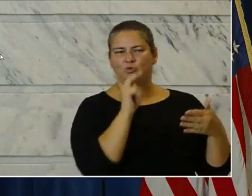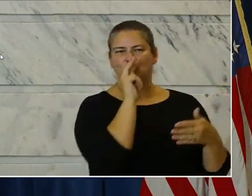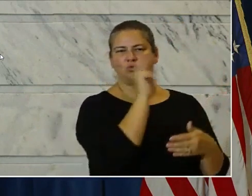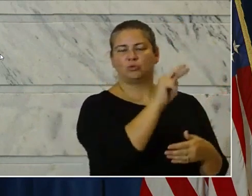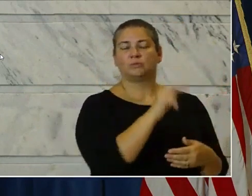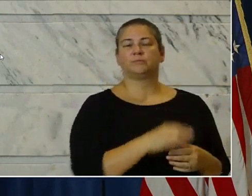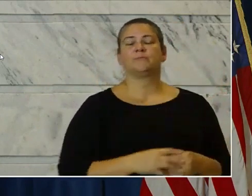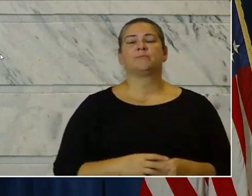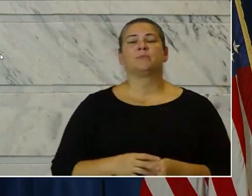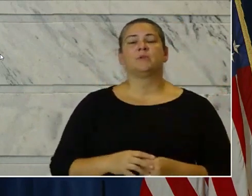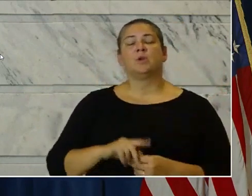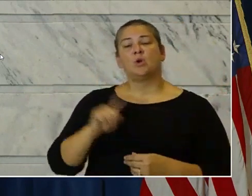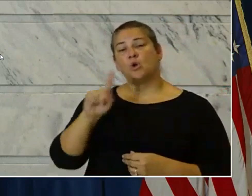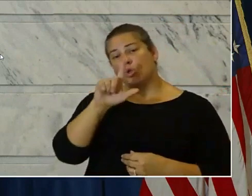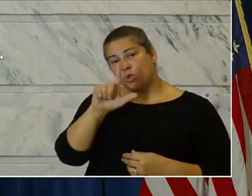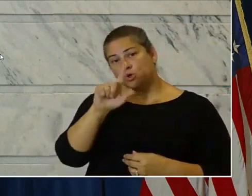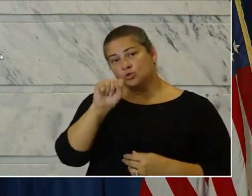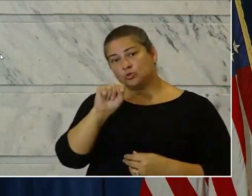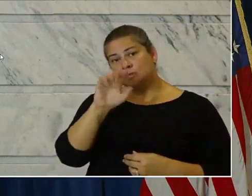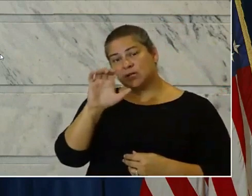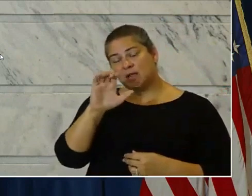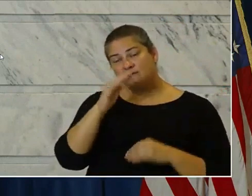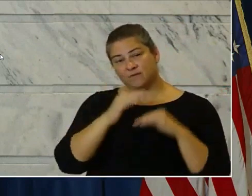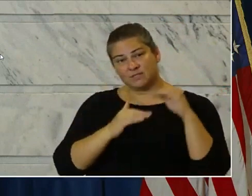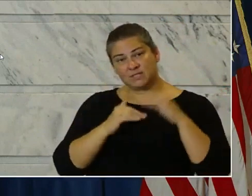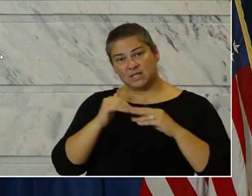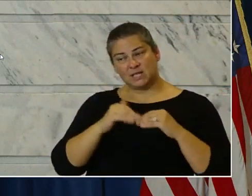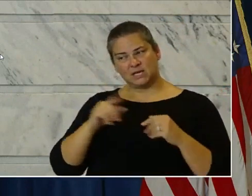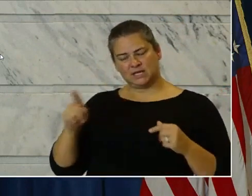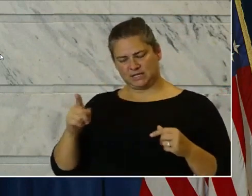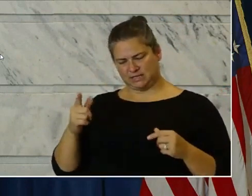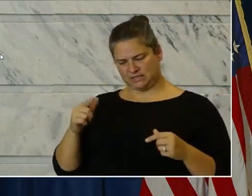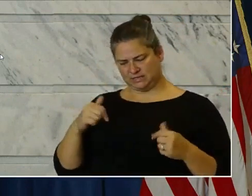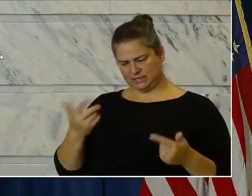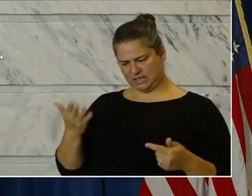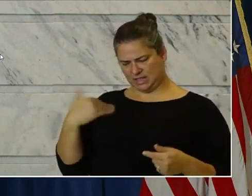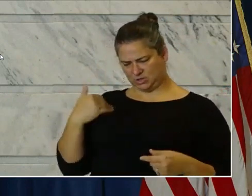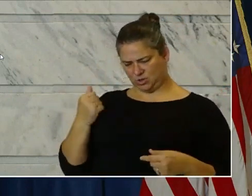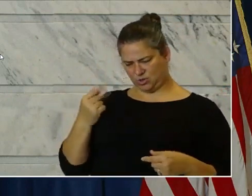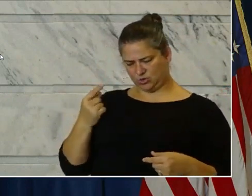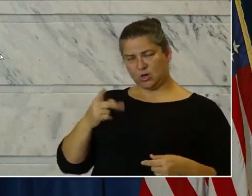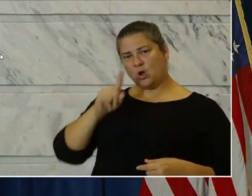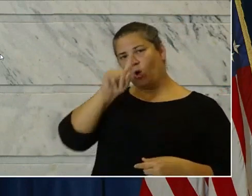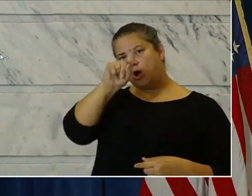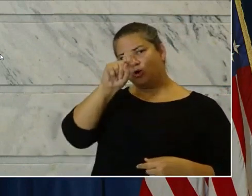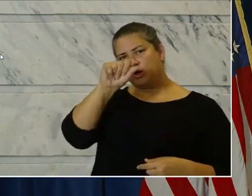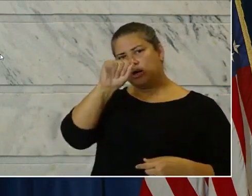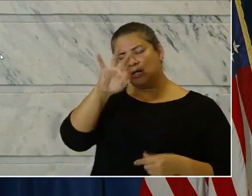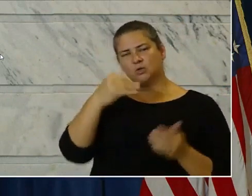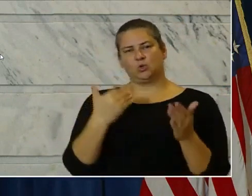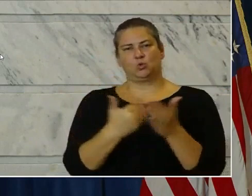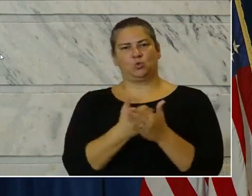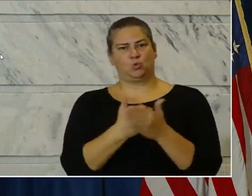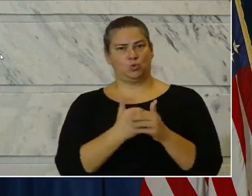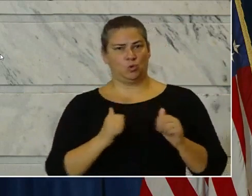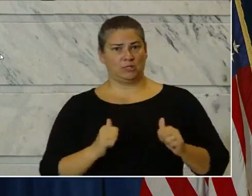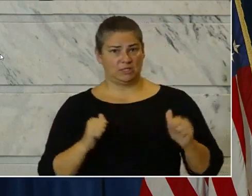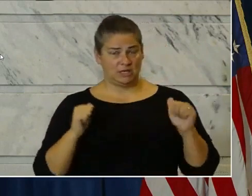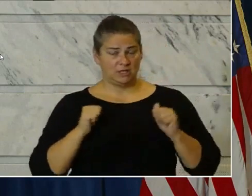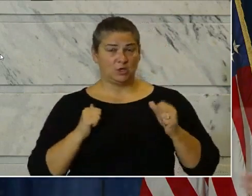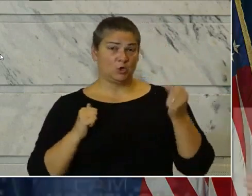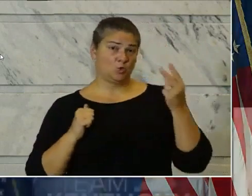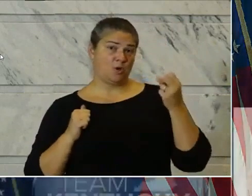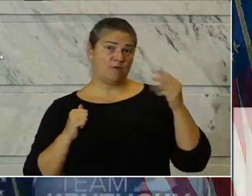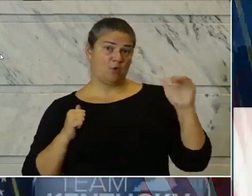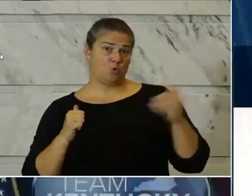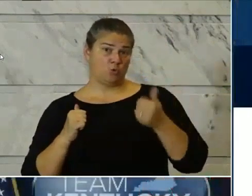on, long-term care facilities. This is since last Thursday, 119 new residents, 12 new staff. We've